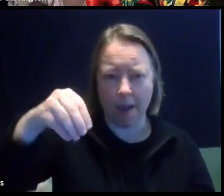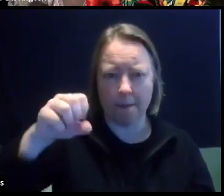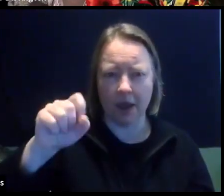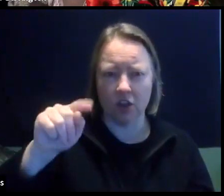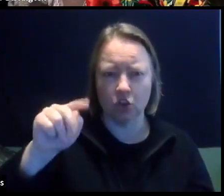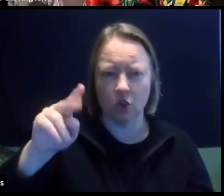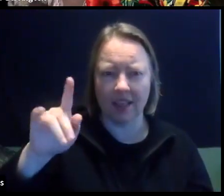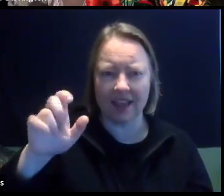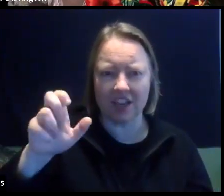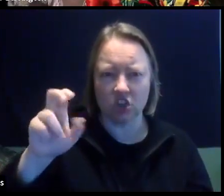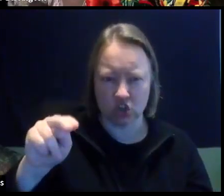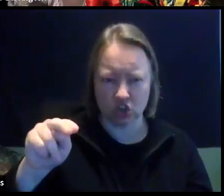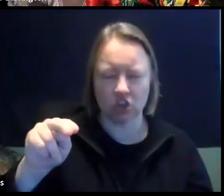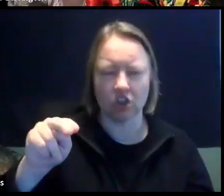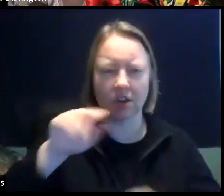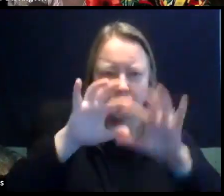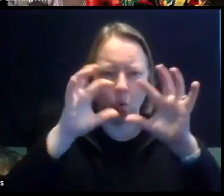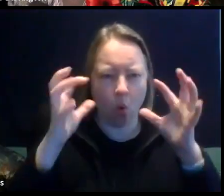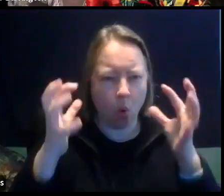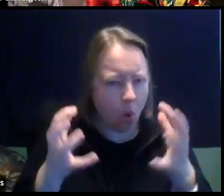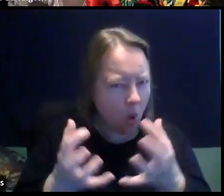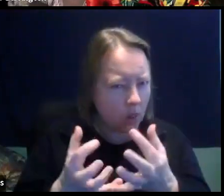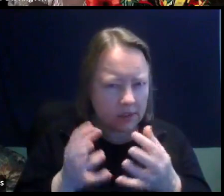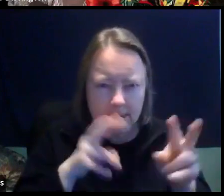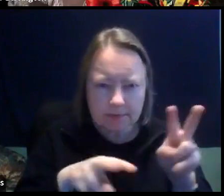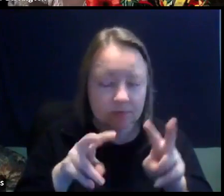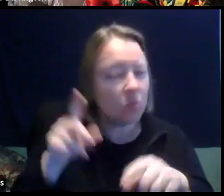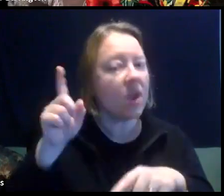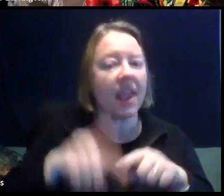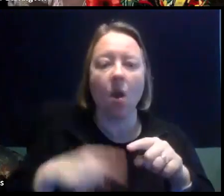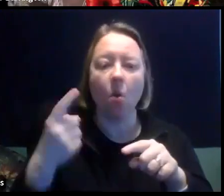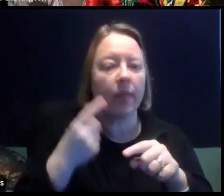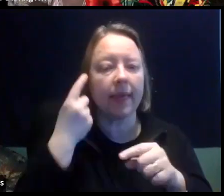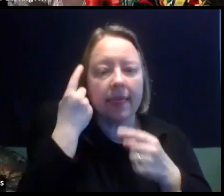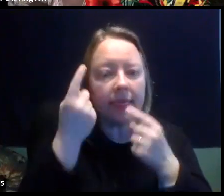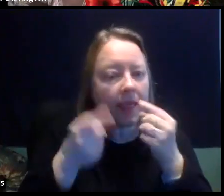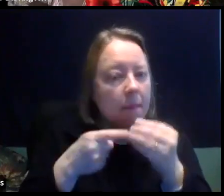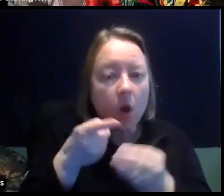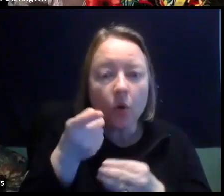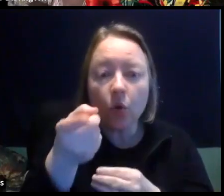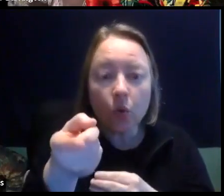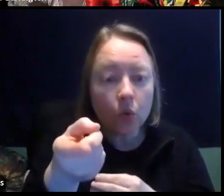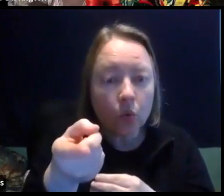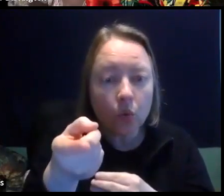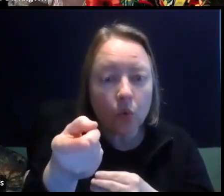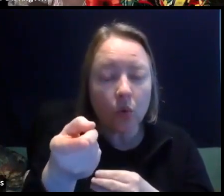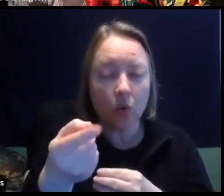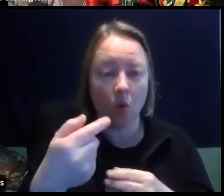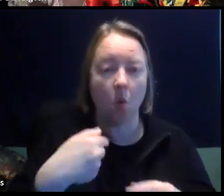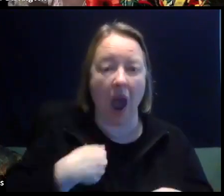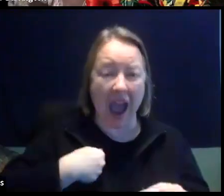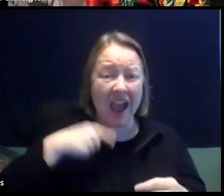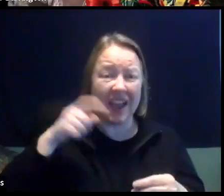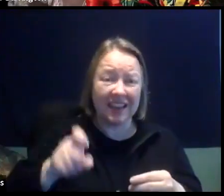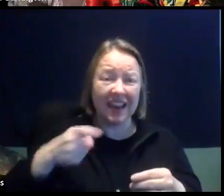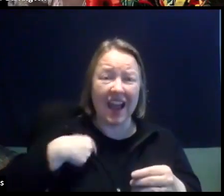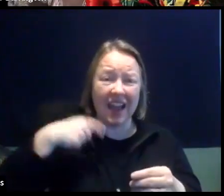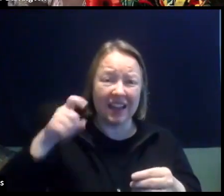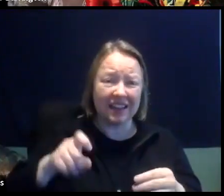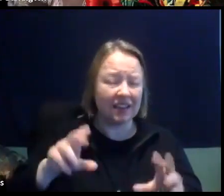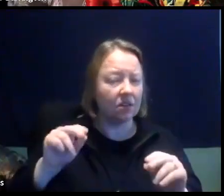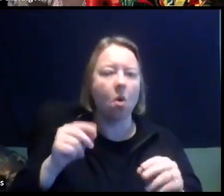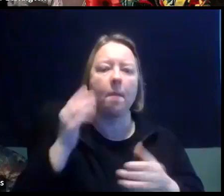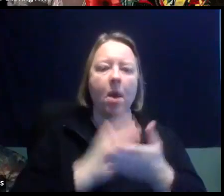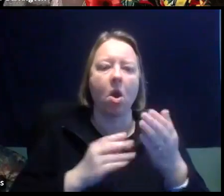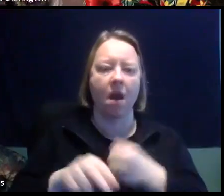totalistic examination. You can no longer just think about you, the me, the I. We are a part of a